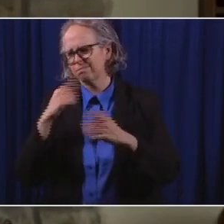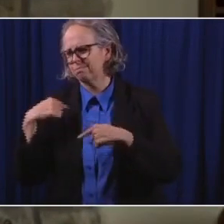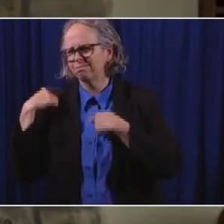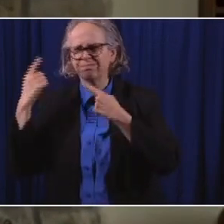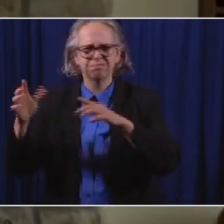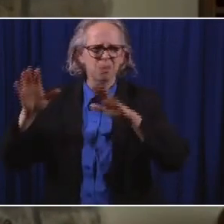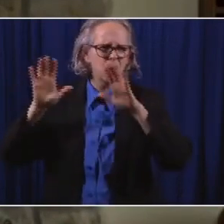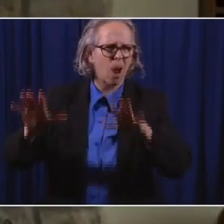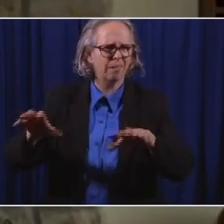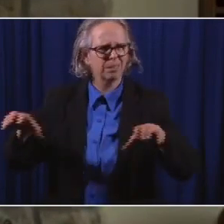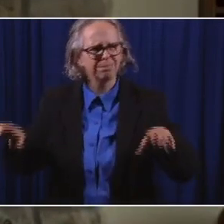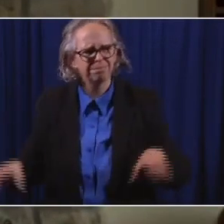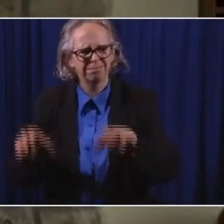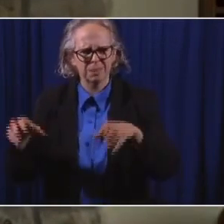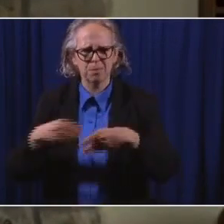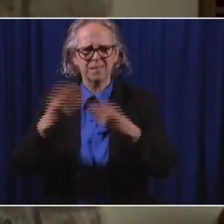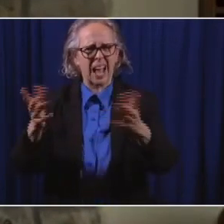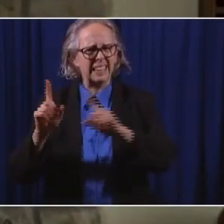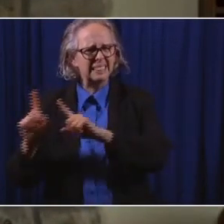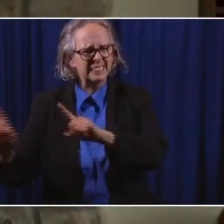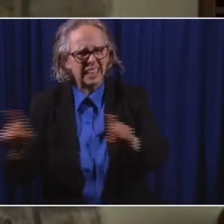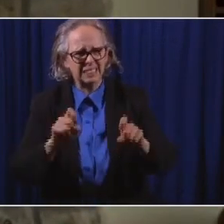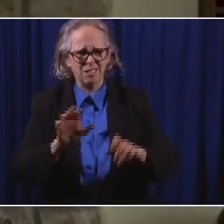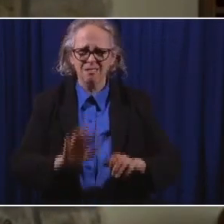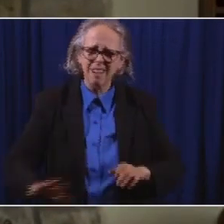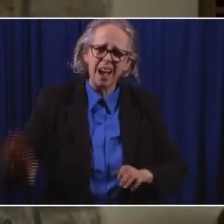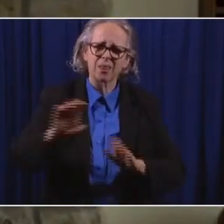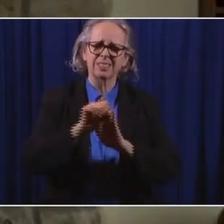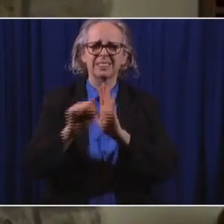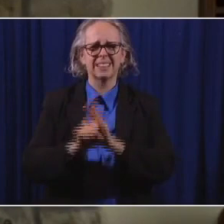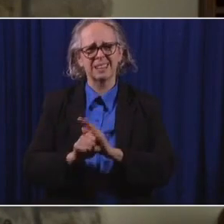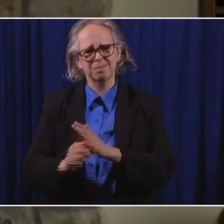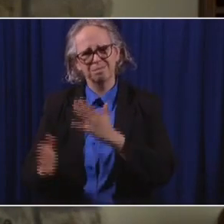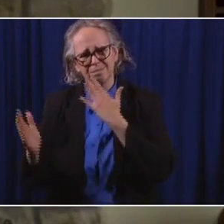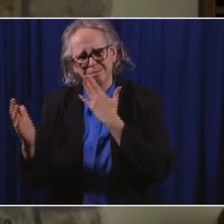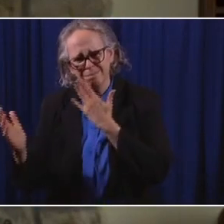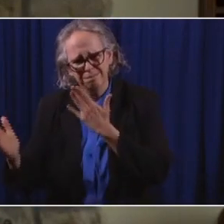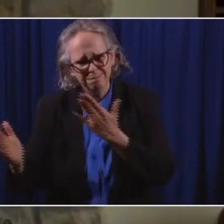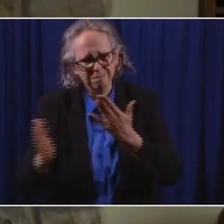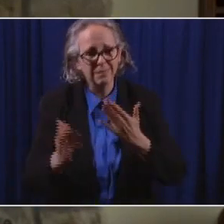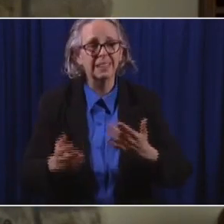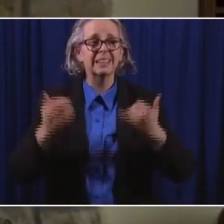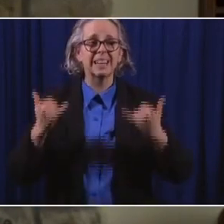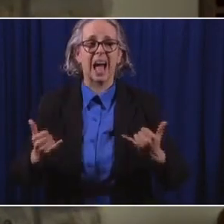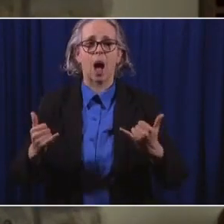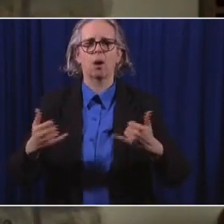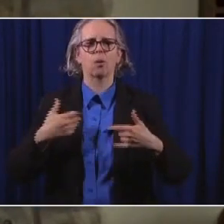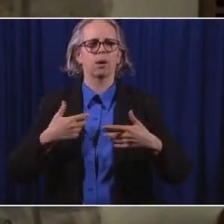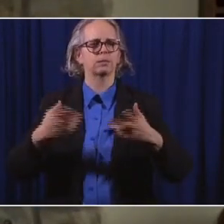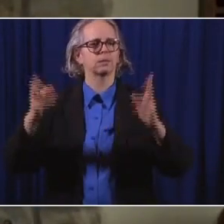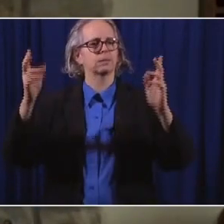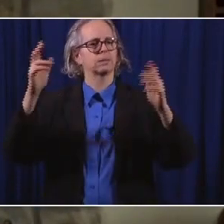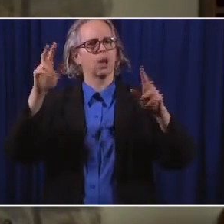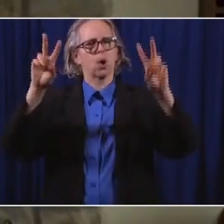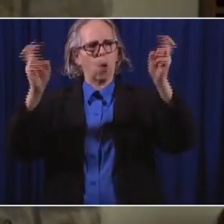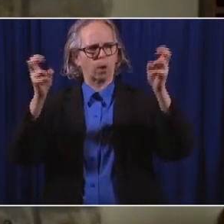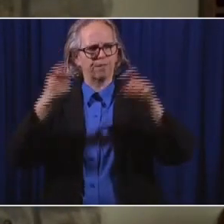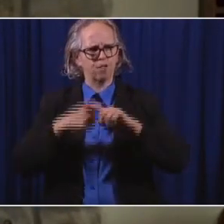many communities around the state. I want to close with a quote from three-time presidential candidate,